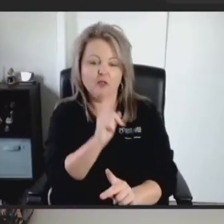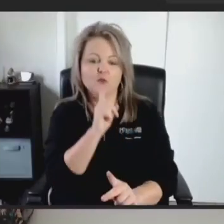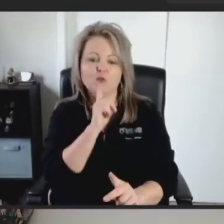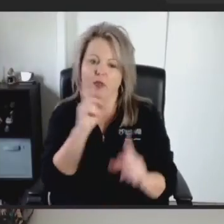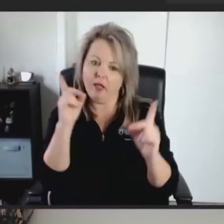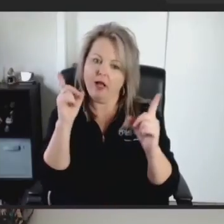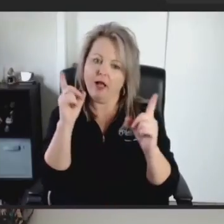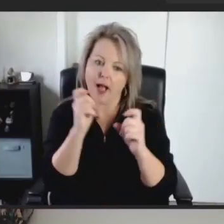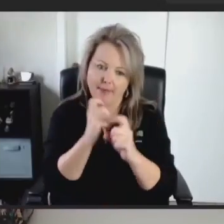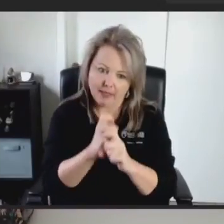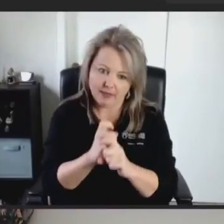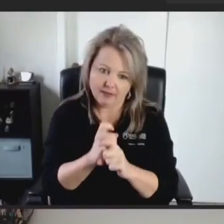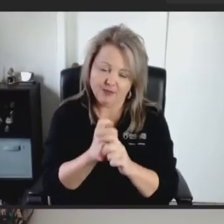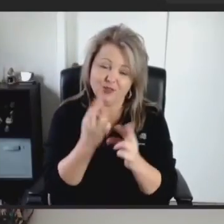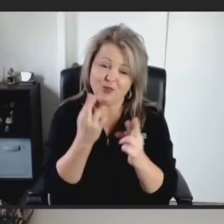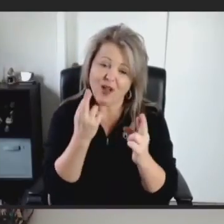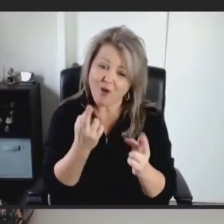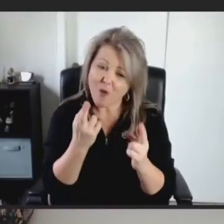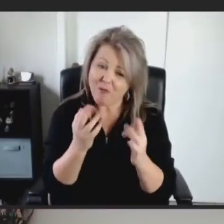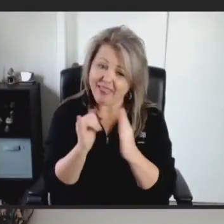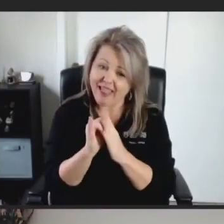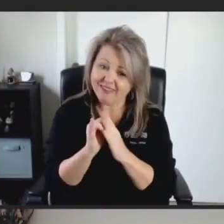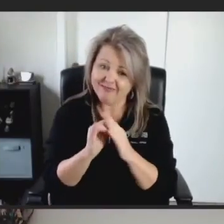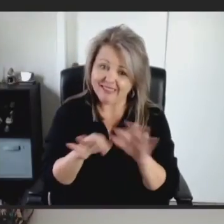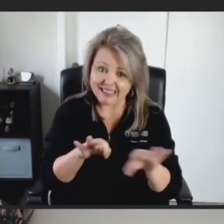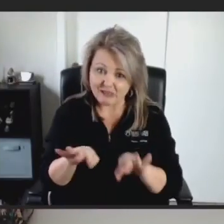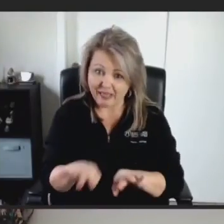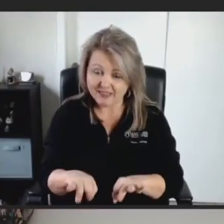So I hope that puts that into context.